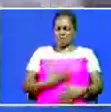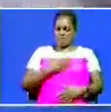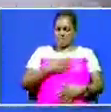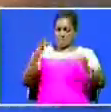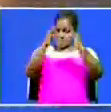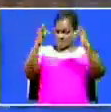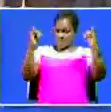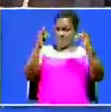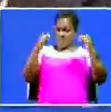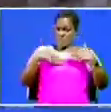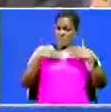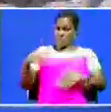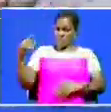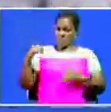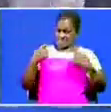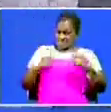camp.